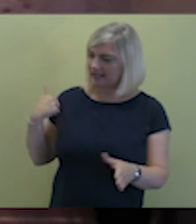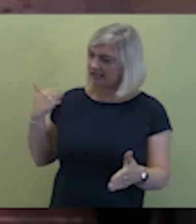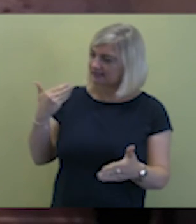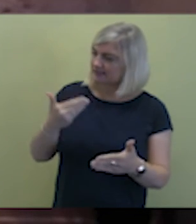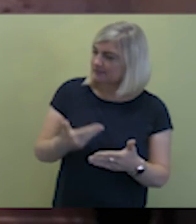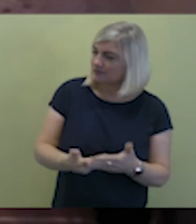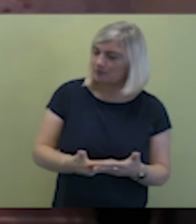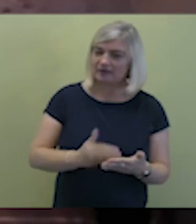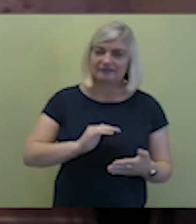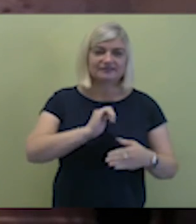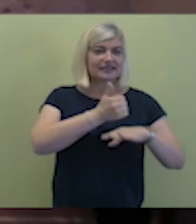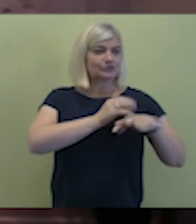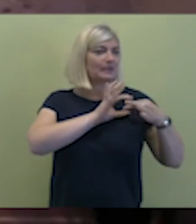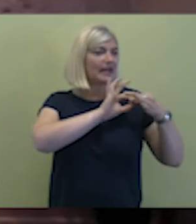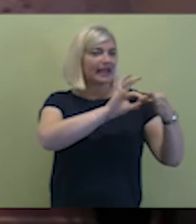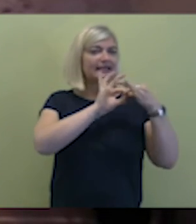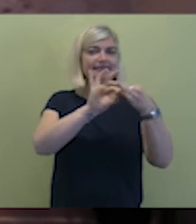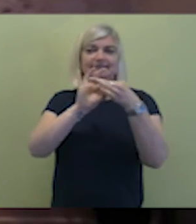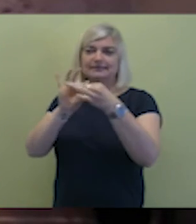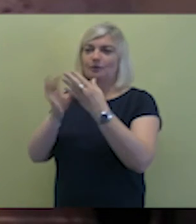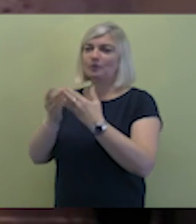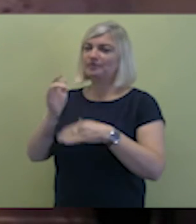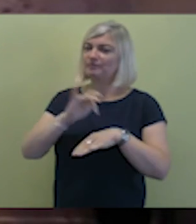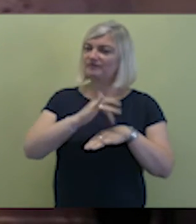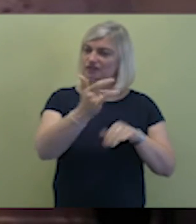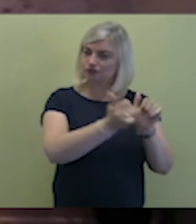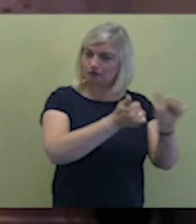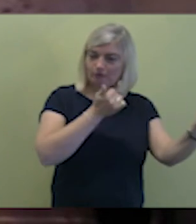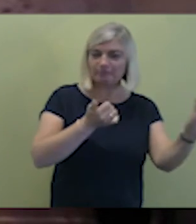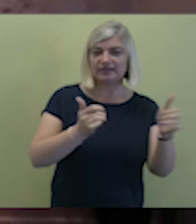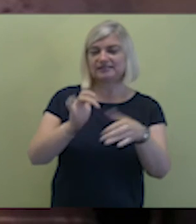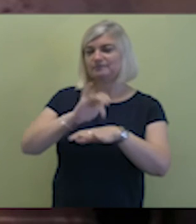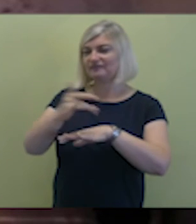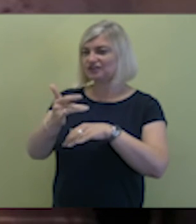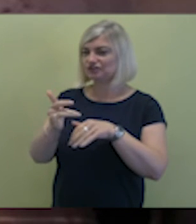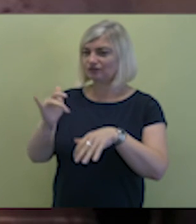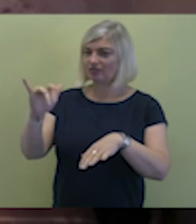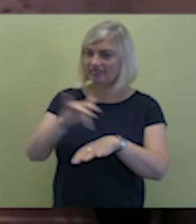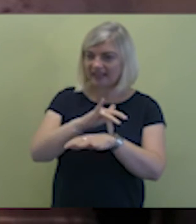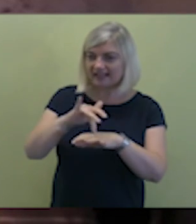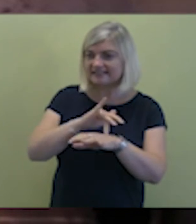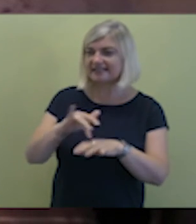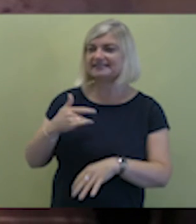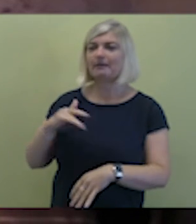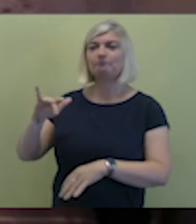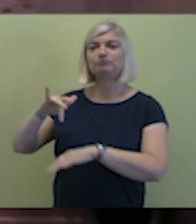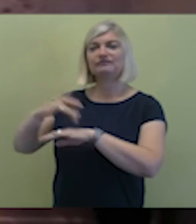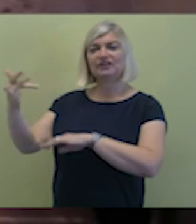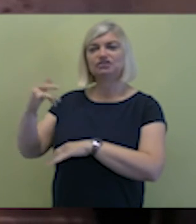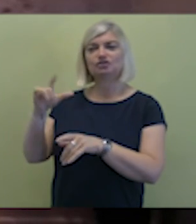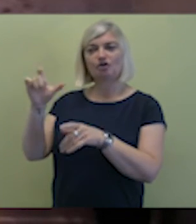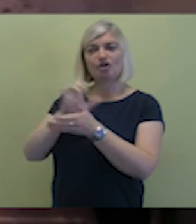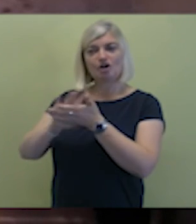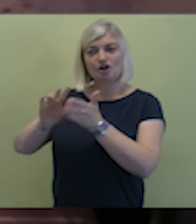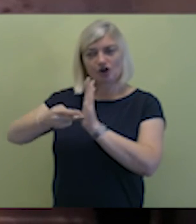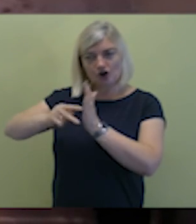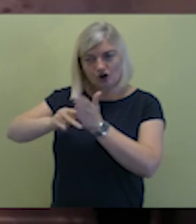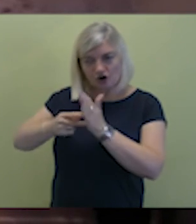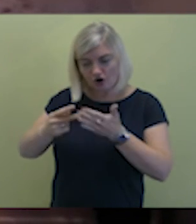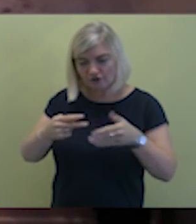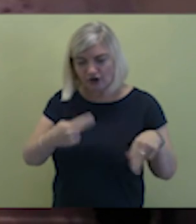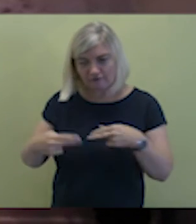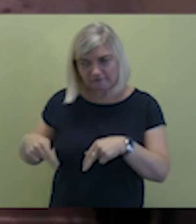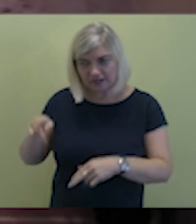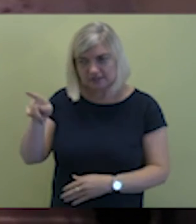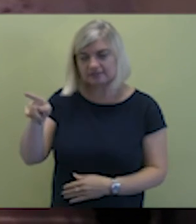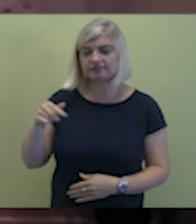with professional dance companies, with professional choreographers and with professional theatres. Certainly in the last 12 to 18 months,